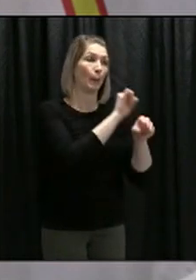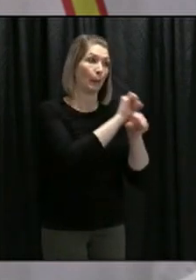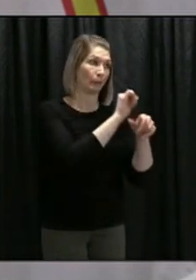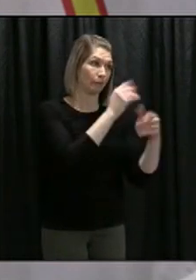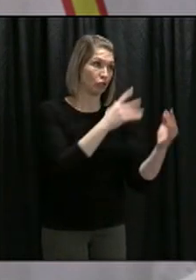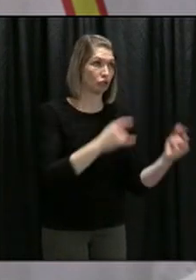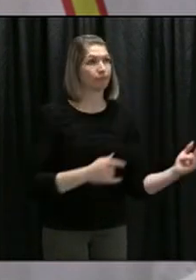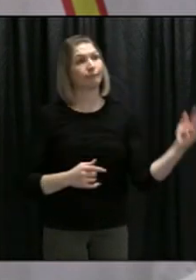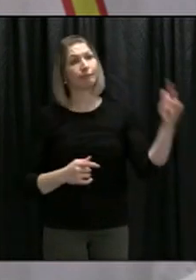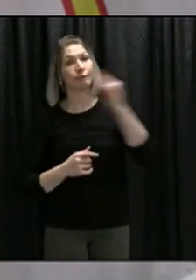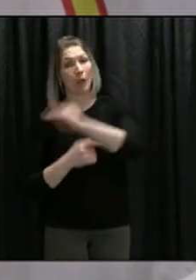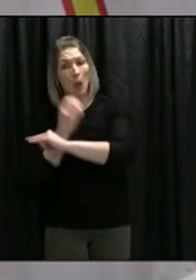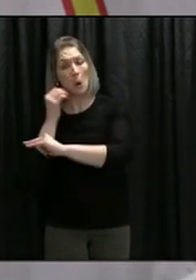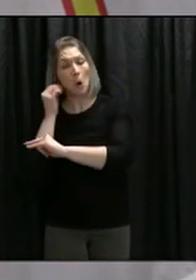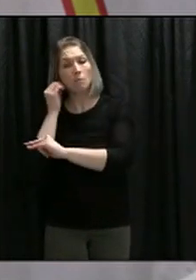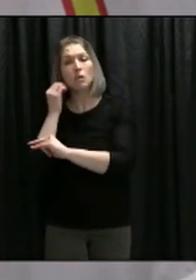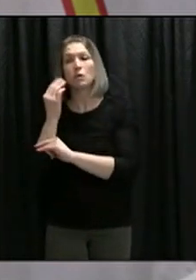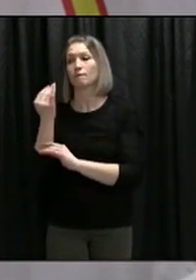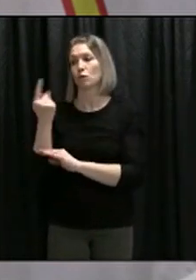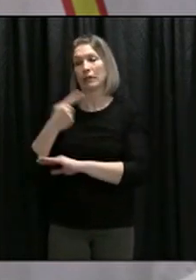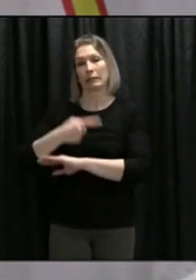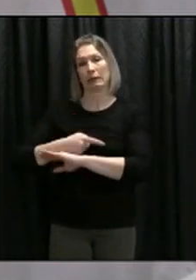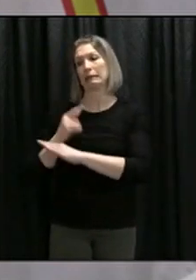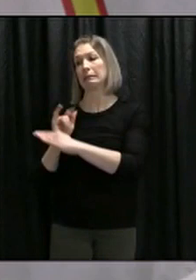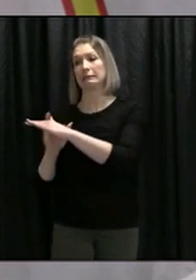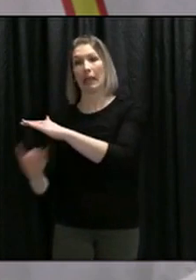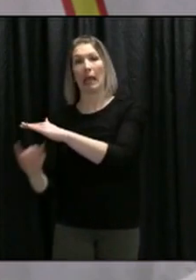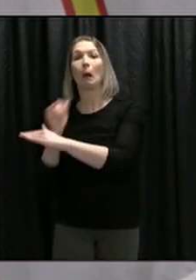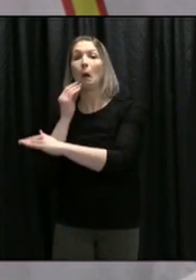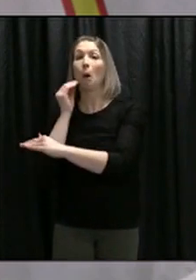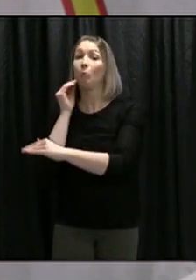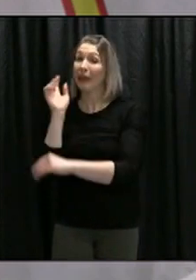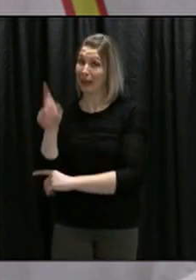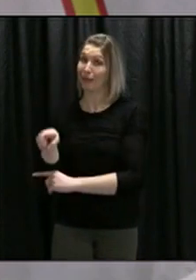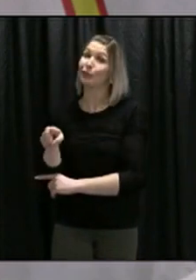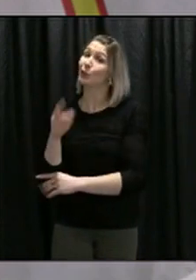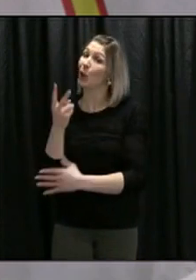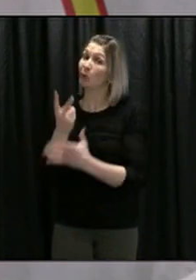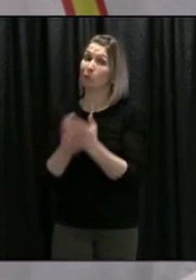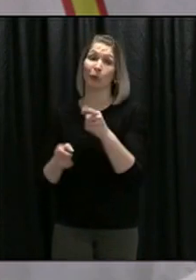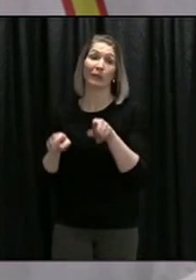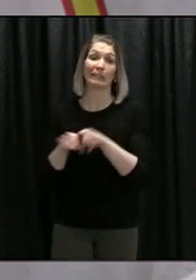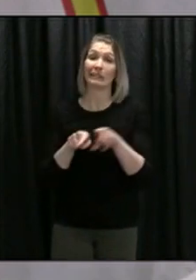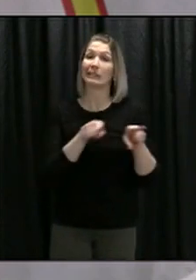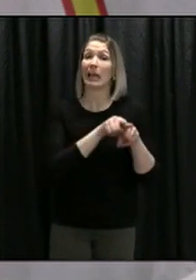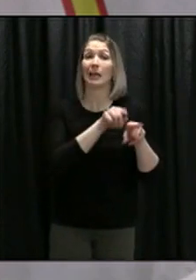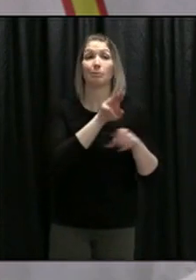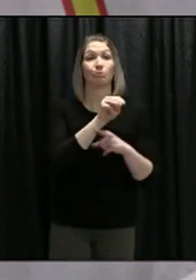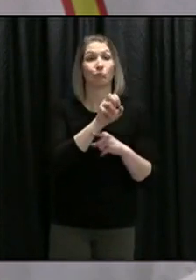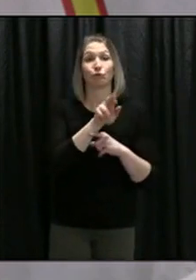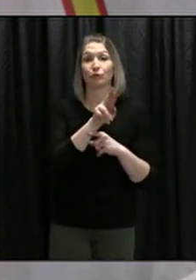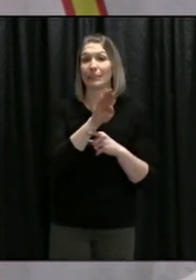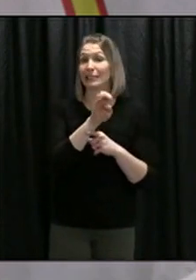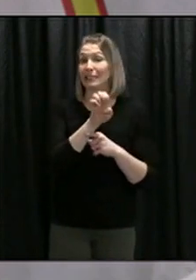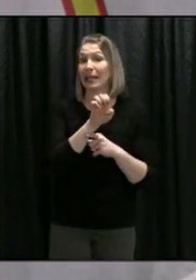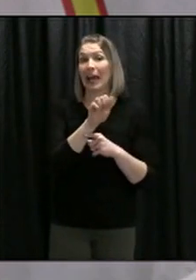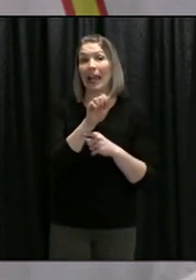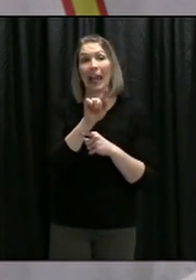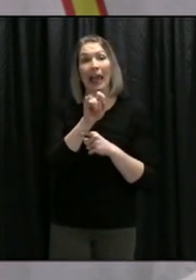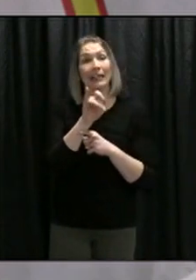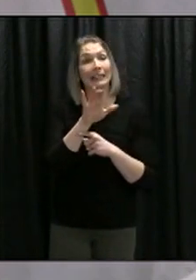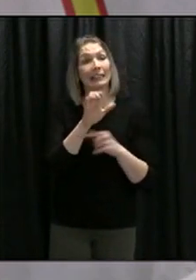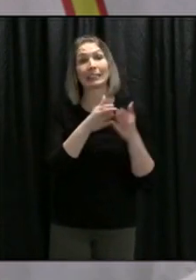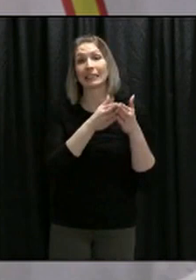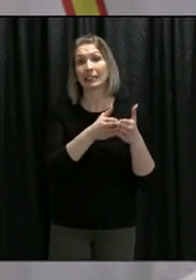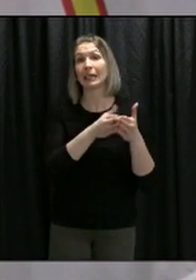and they've had to self-isolate as well. So we understand how difficult this is on those workers that work on Marine Atlantic, but as the rules that